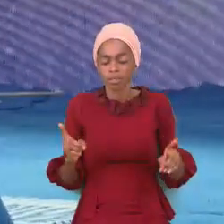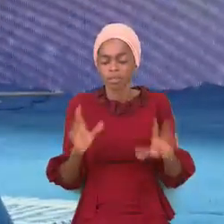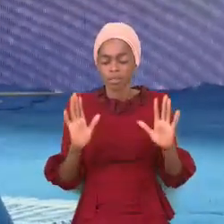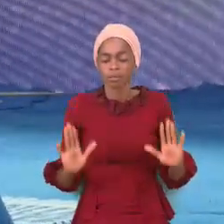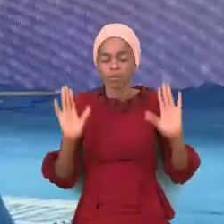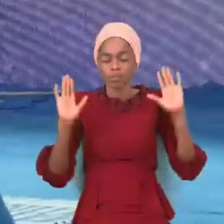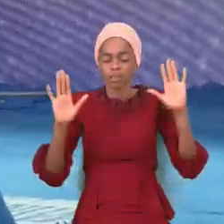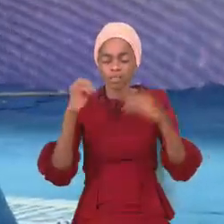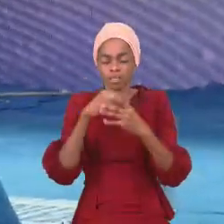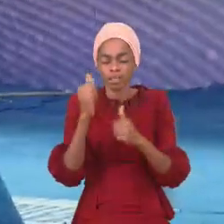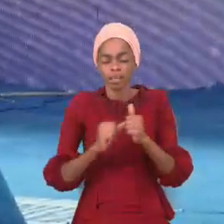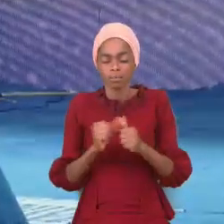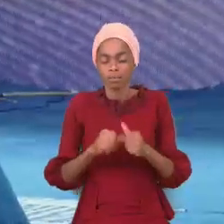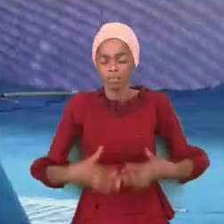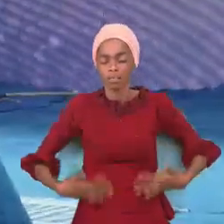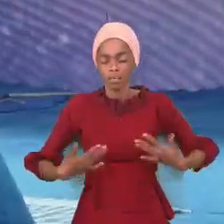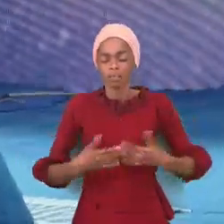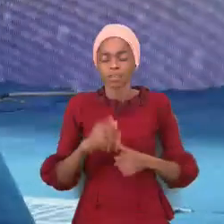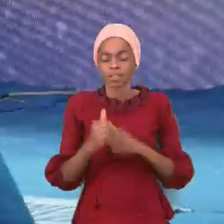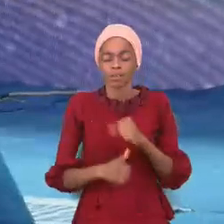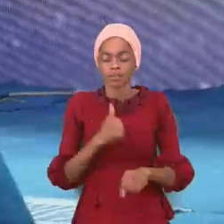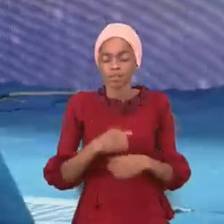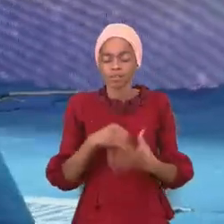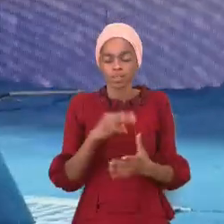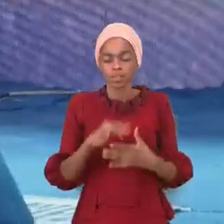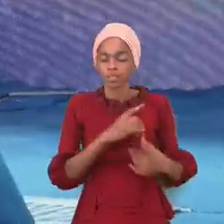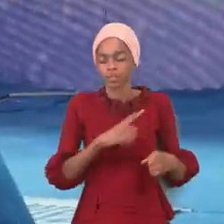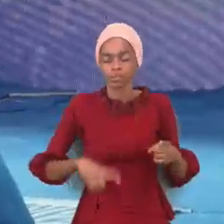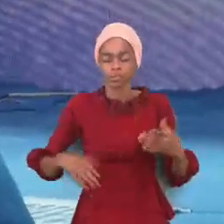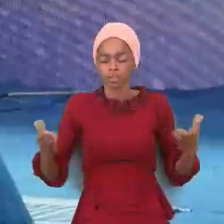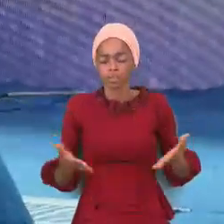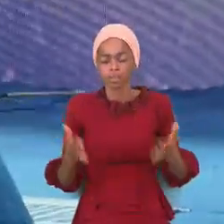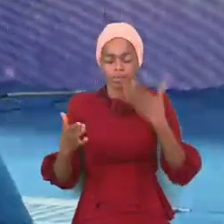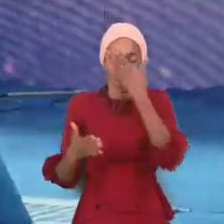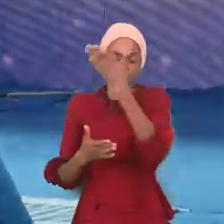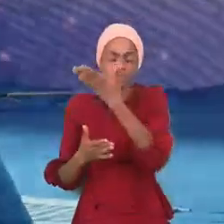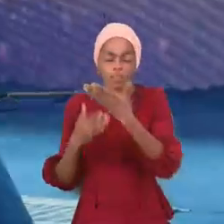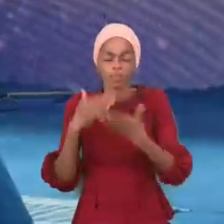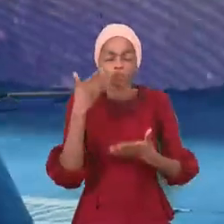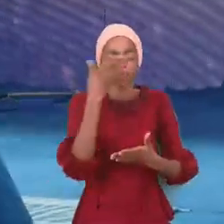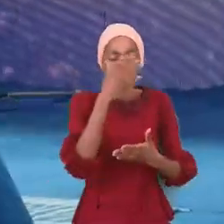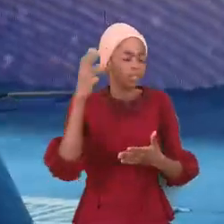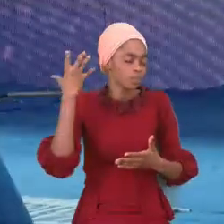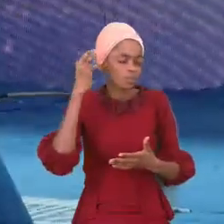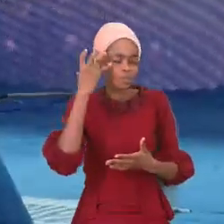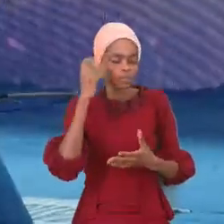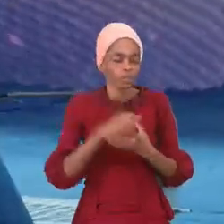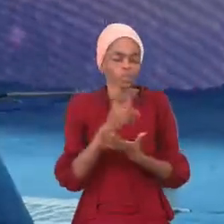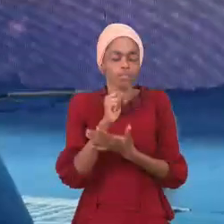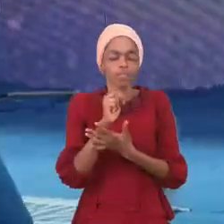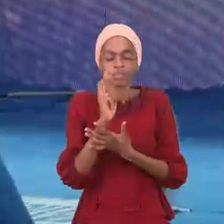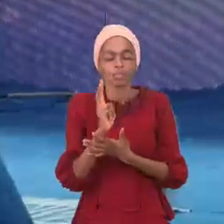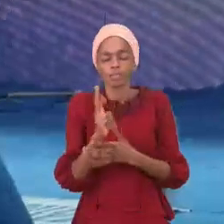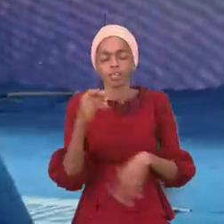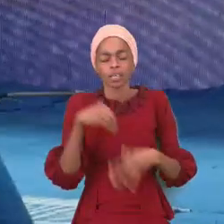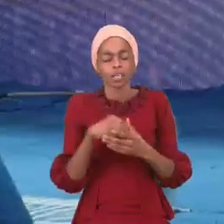Wonders in every life. Confirm it, Lord, here, there, over the radio, on the television,